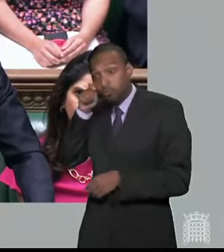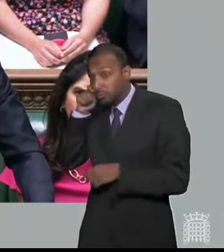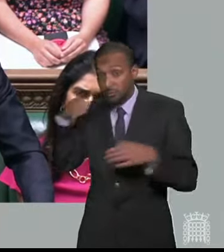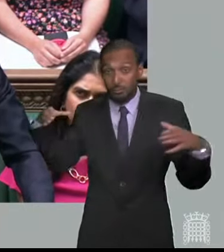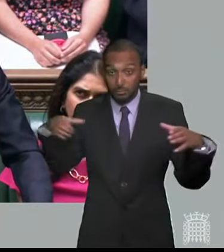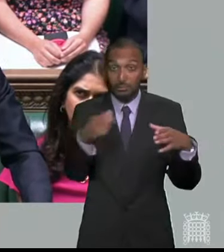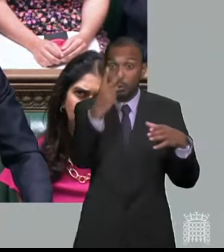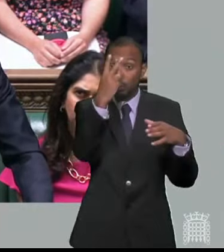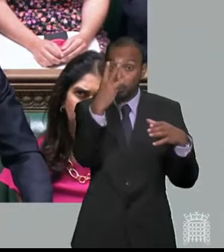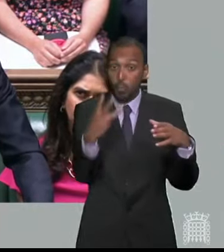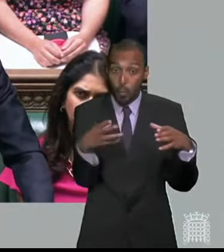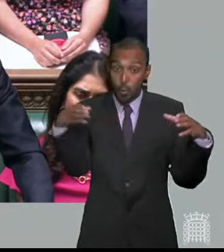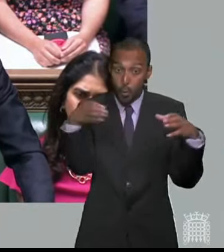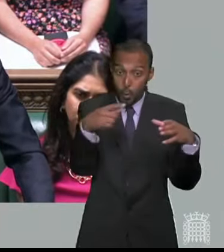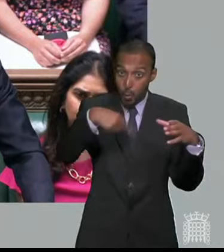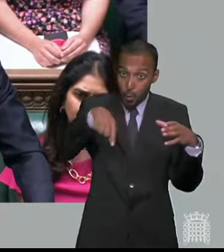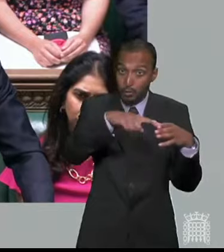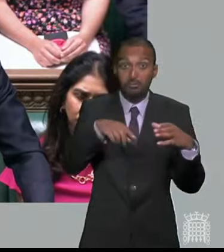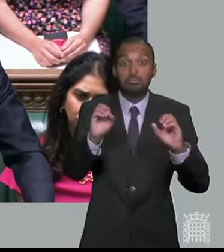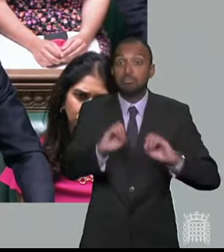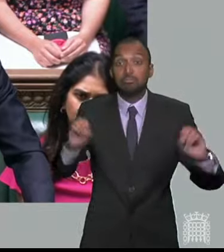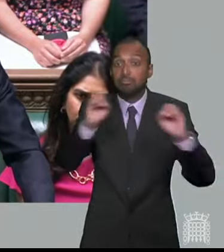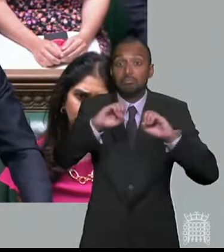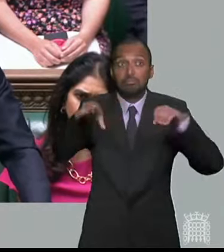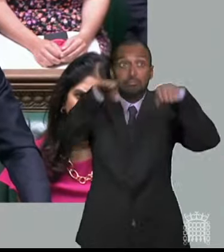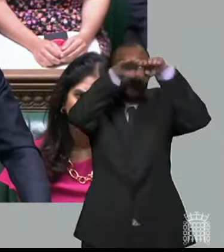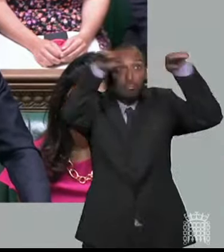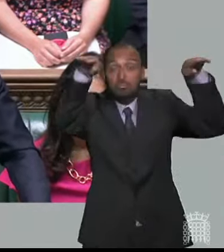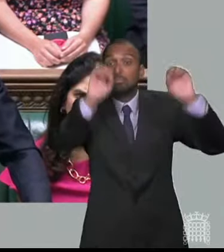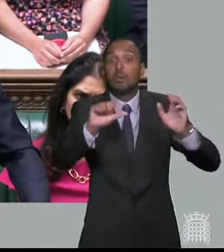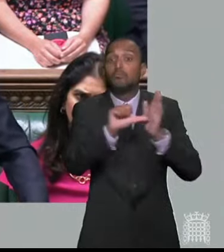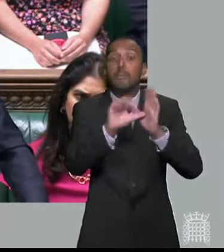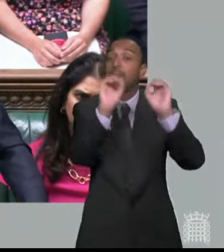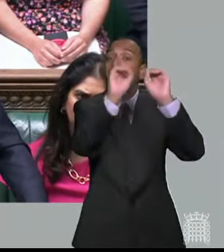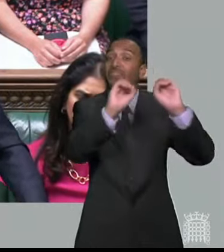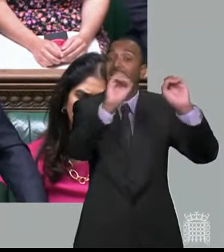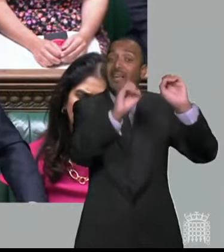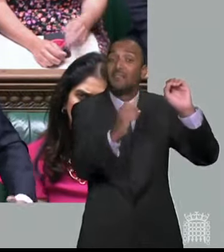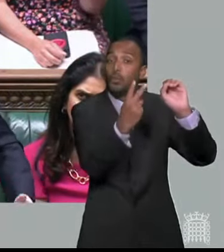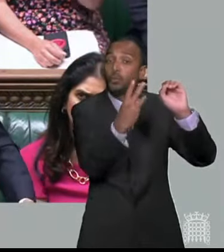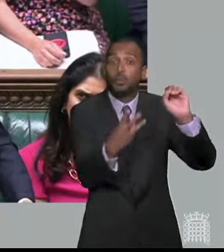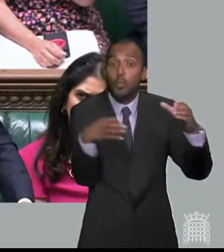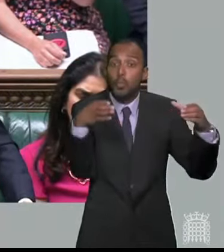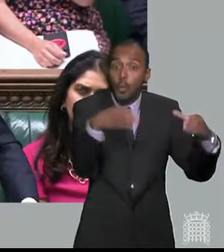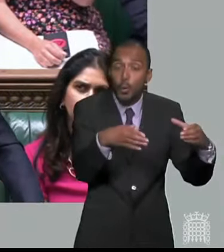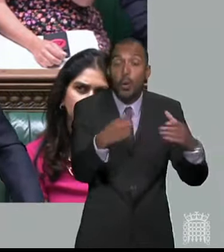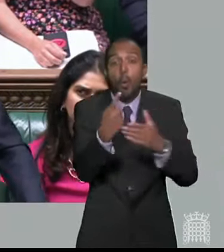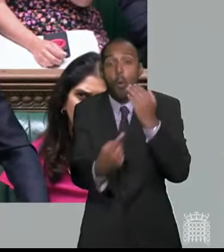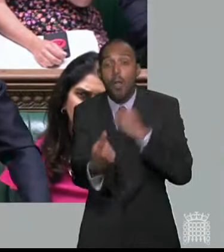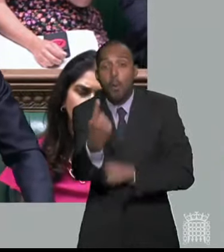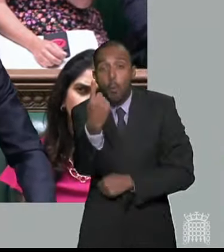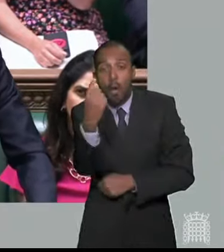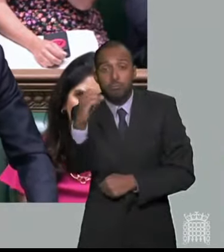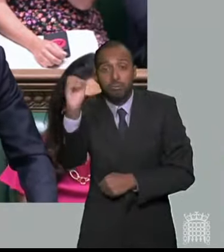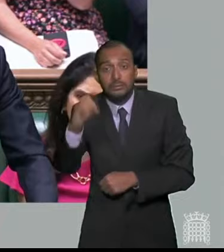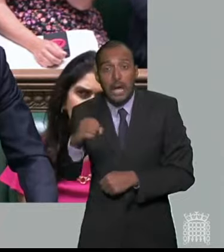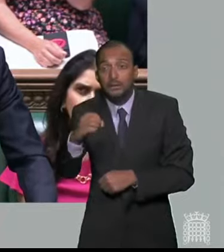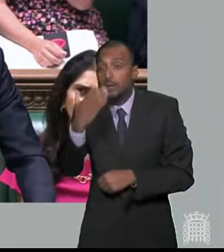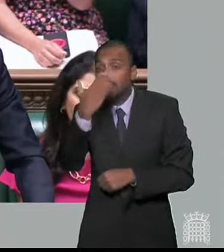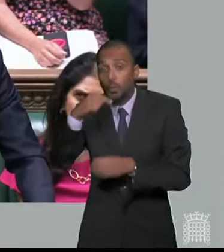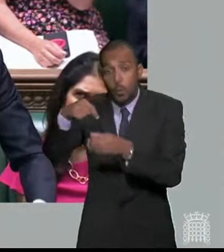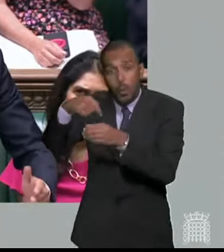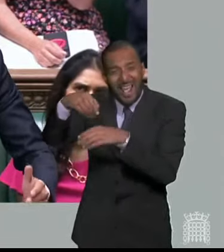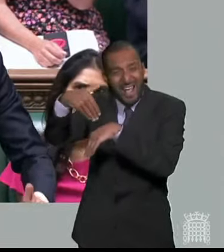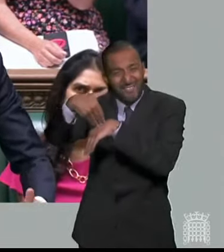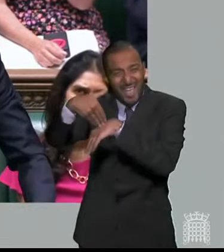schools, RAC is not actually present. And to tackle the 1% of schools that have been affected so far, the 1%, we